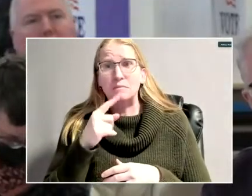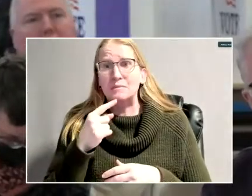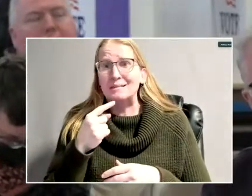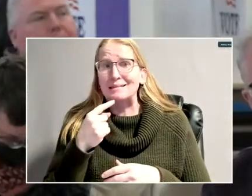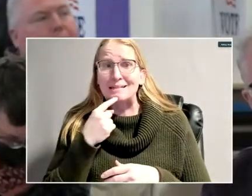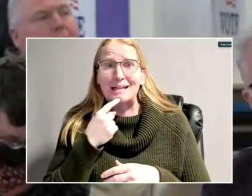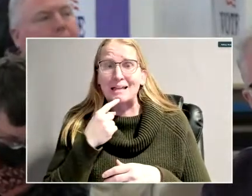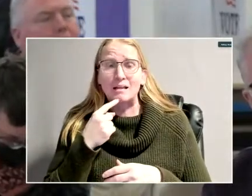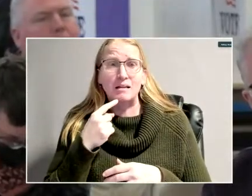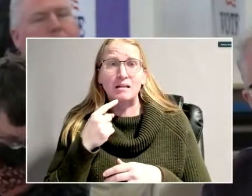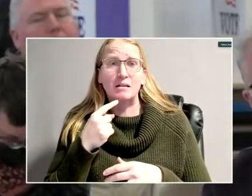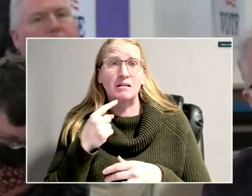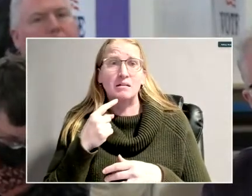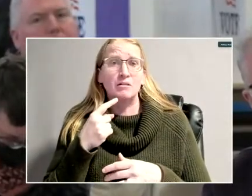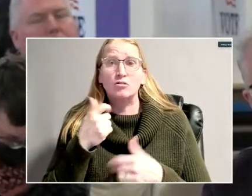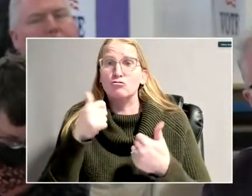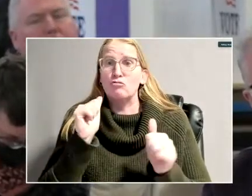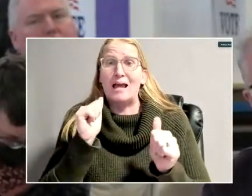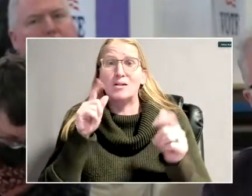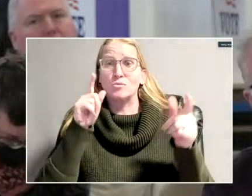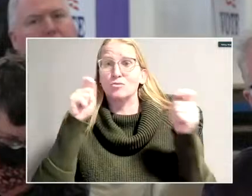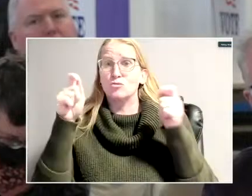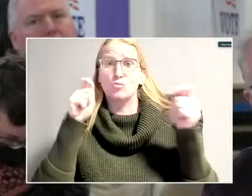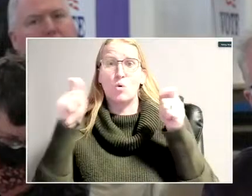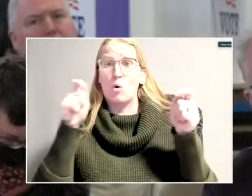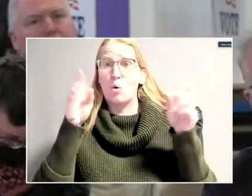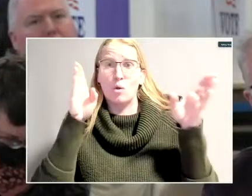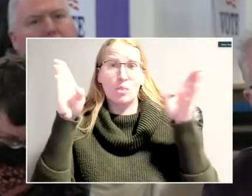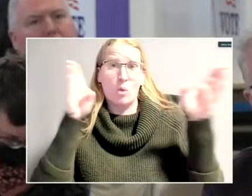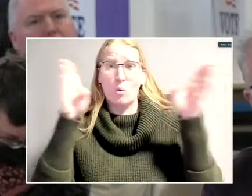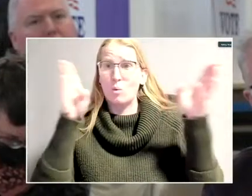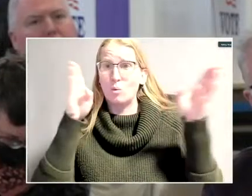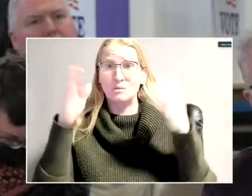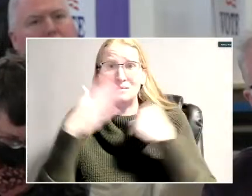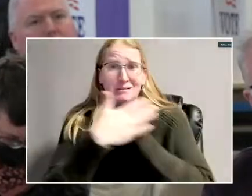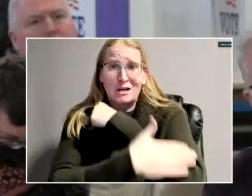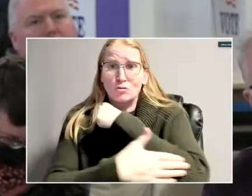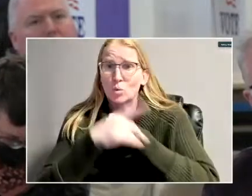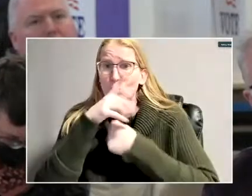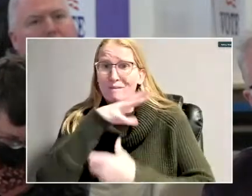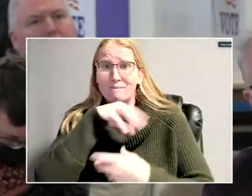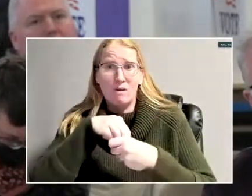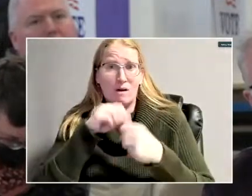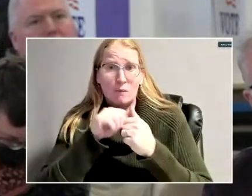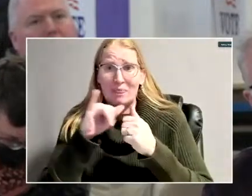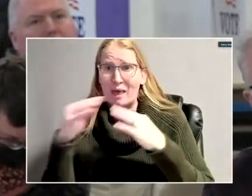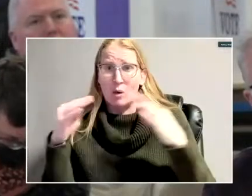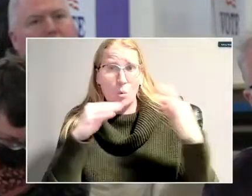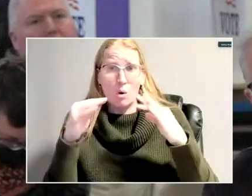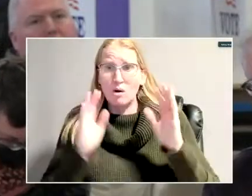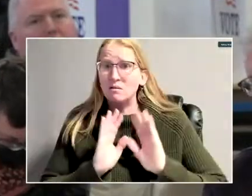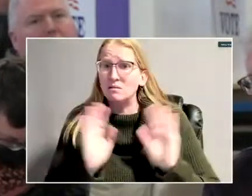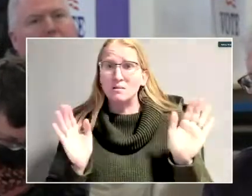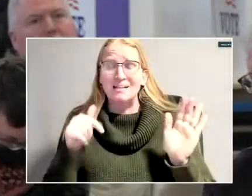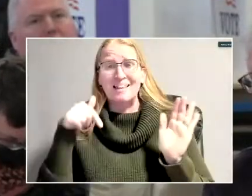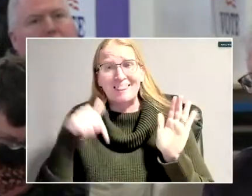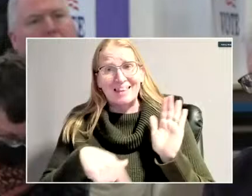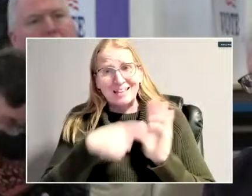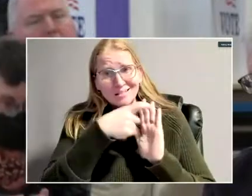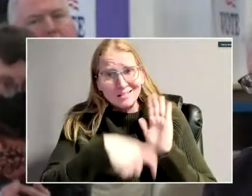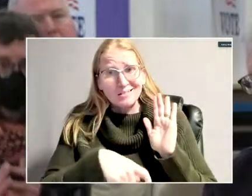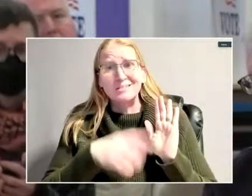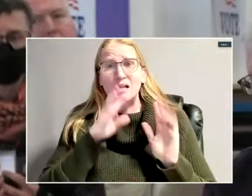foreign powers that are involved in this struggle this is a communication from us to our elected